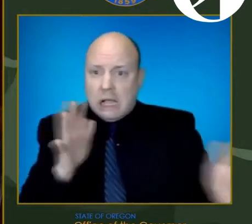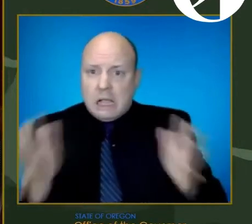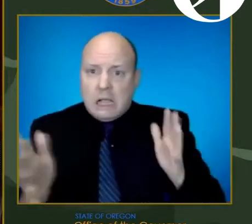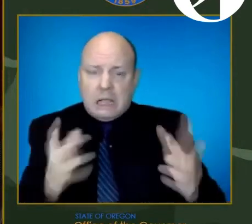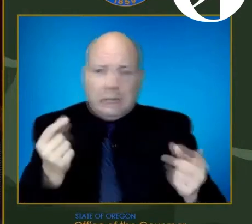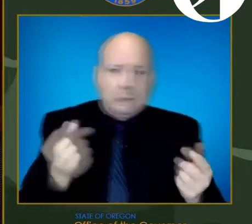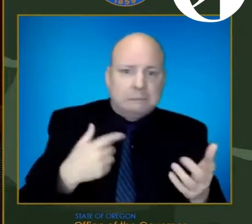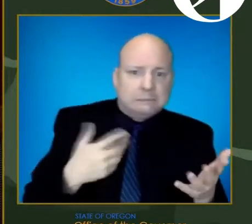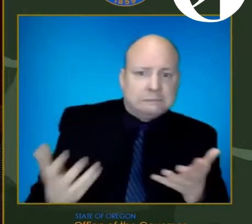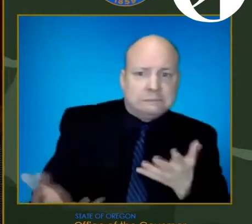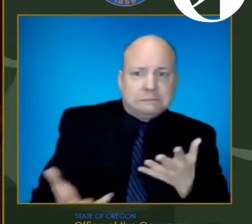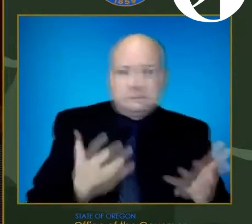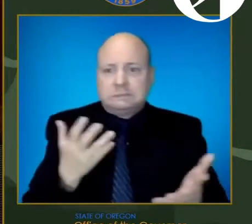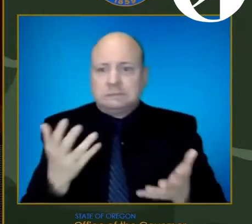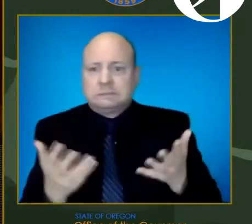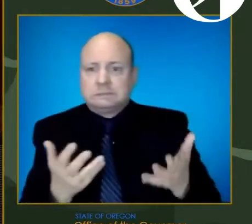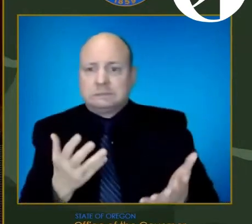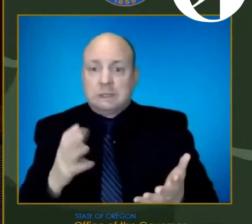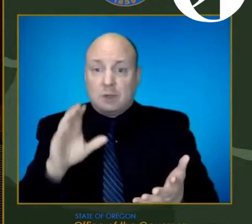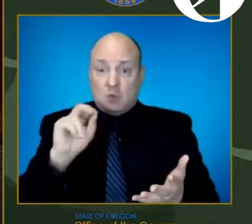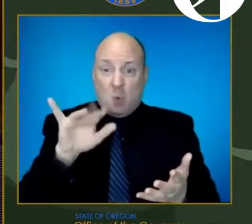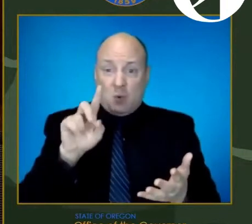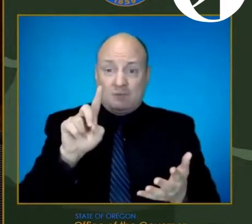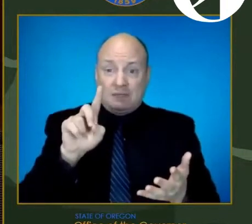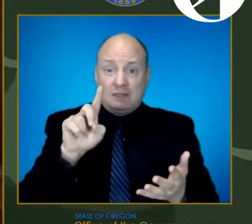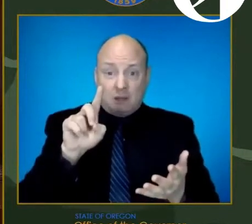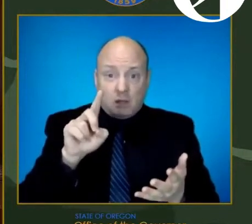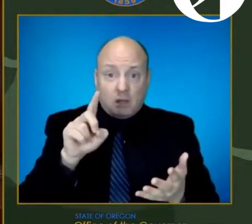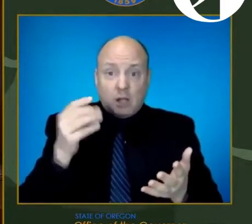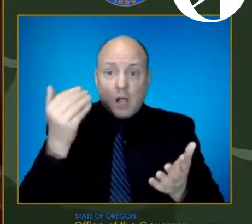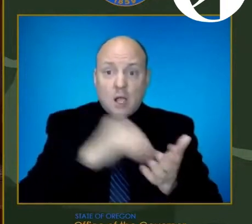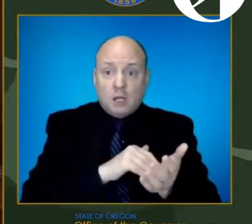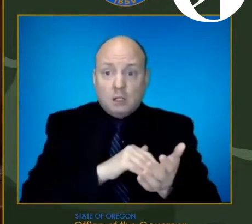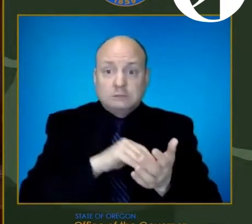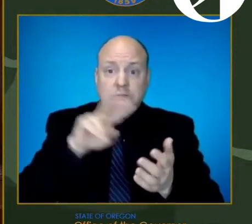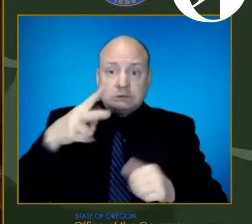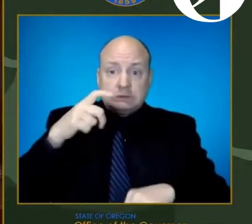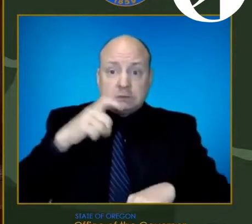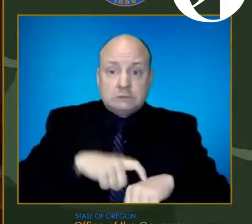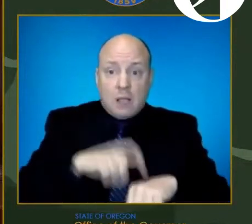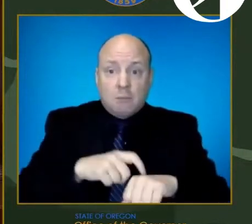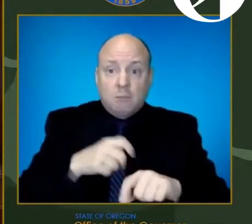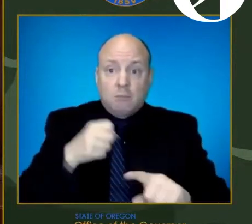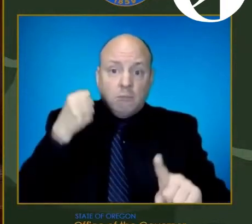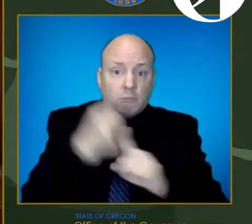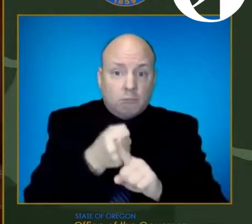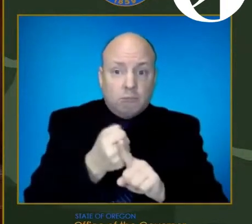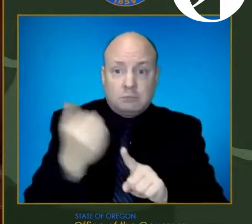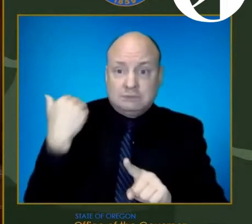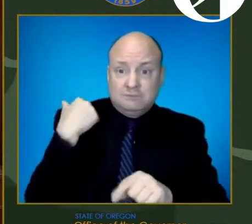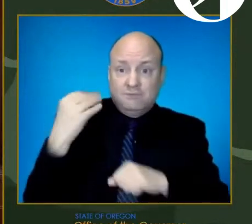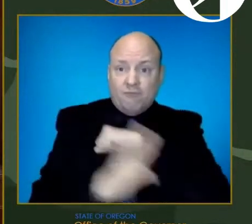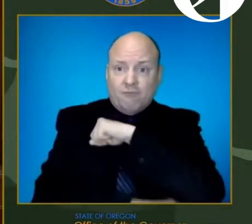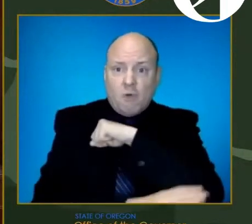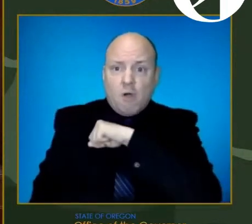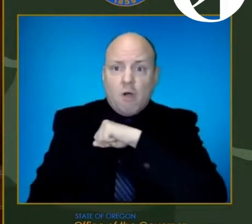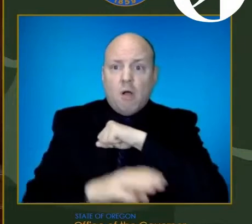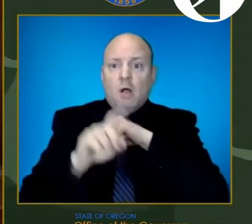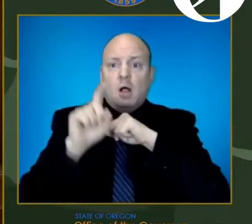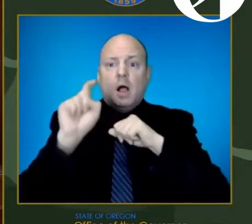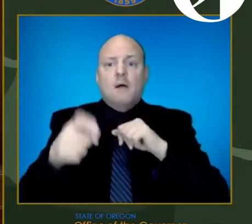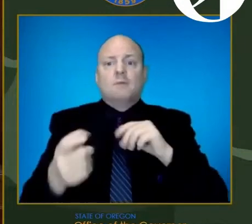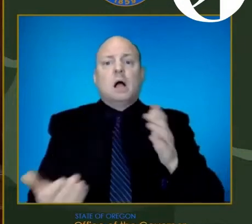the pandemic's second wave hit us last fall. We had to take drastic measures again.